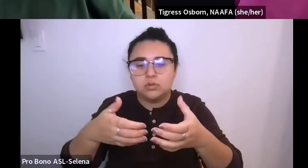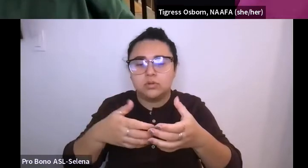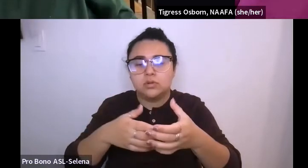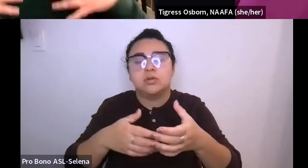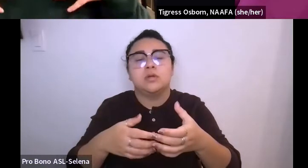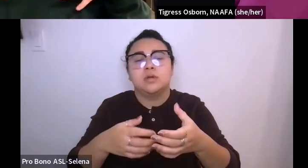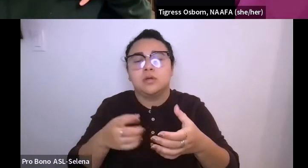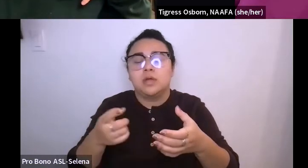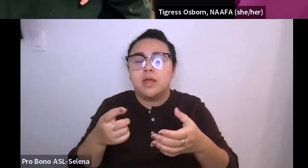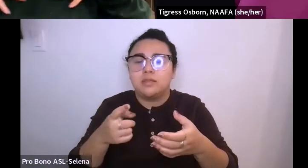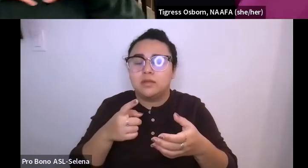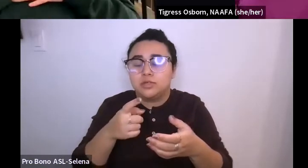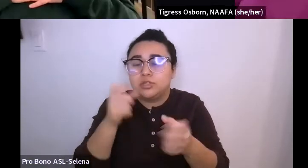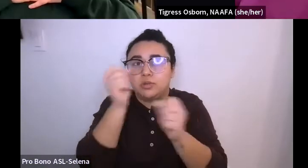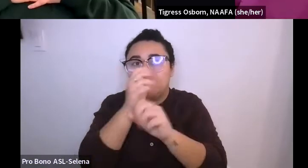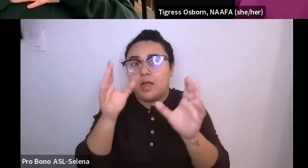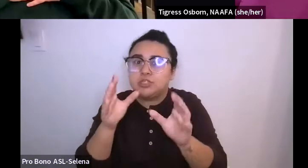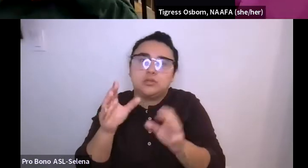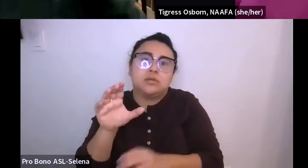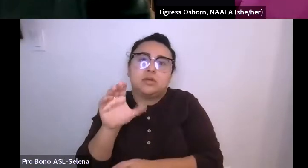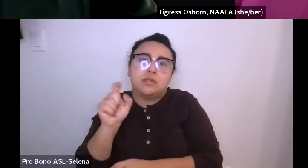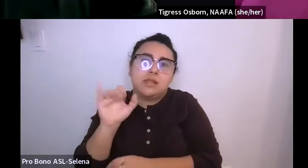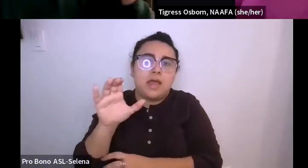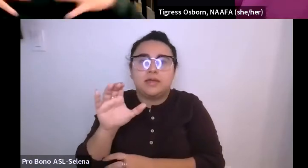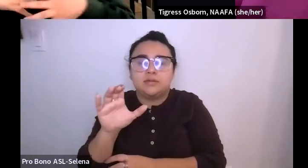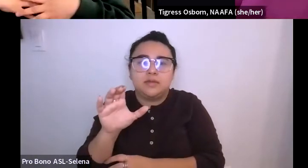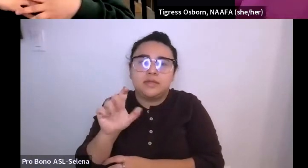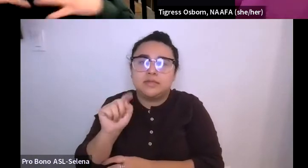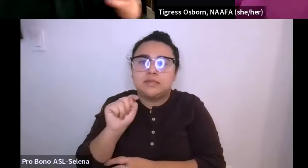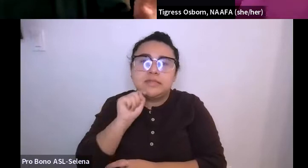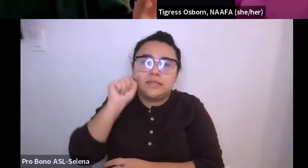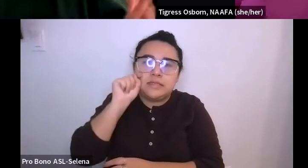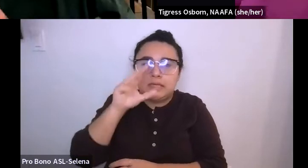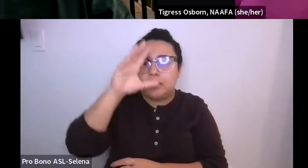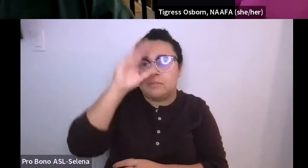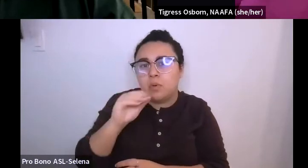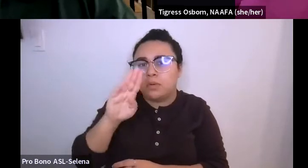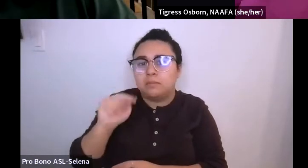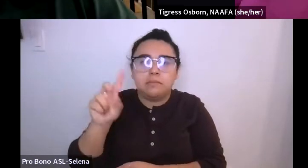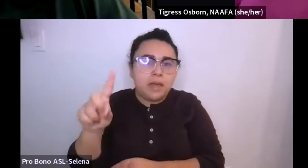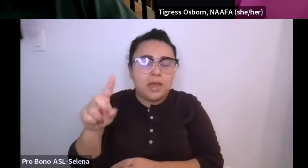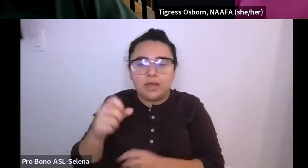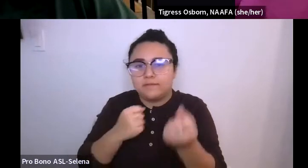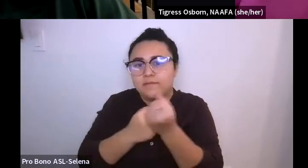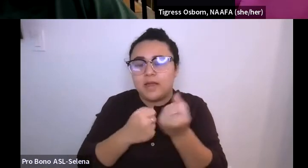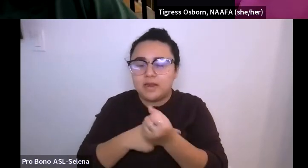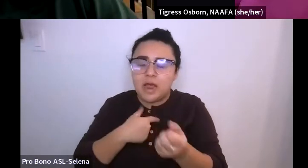fan. I was like screaming and crying. It was a huge deal. And